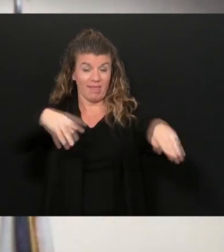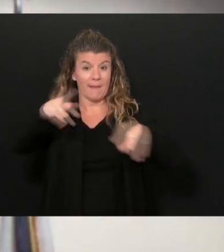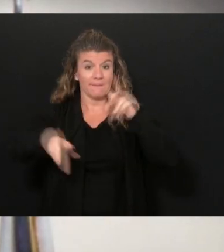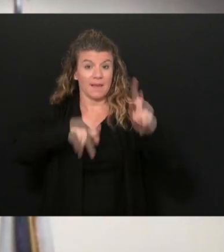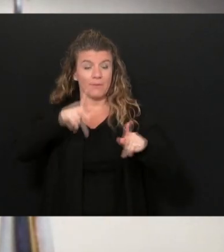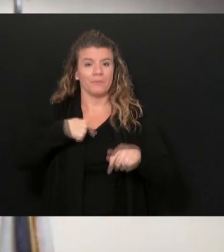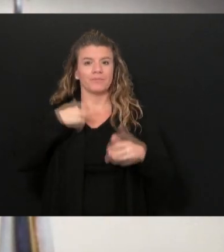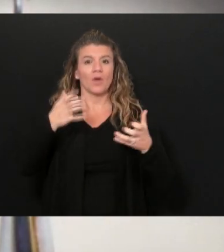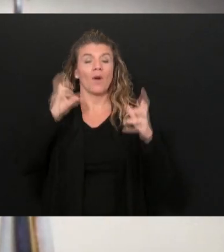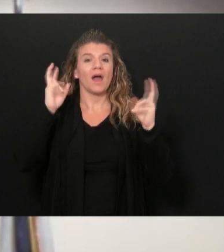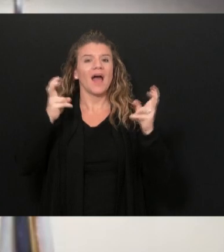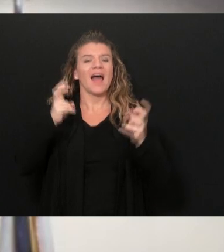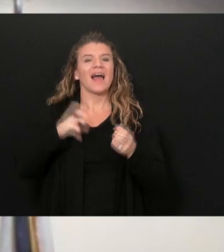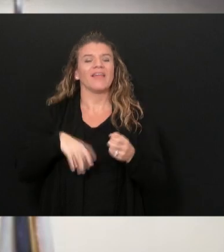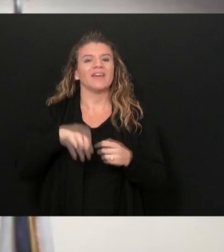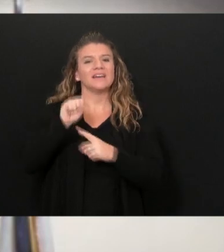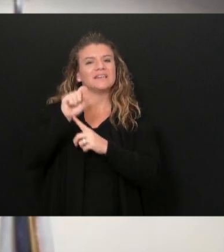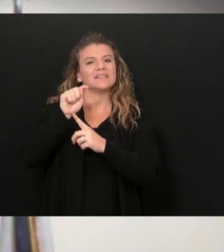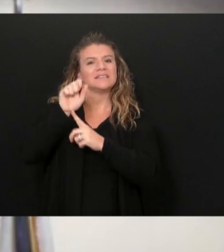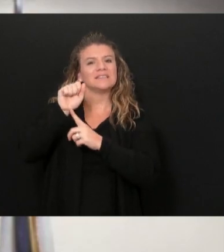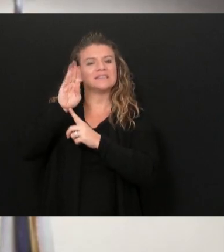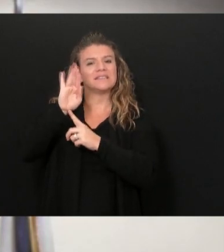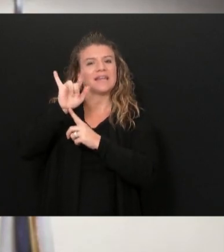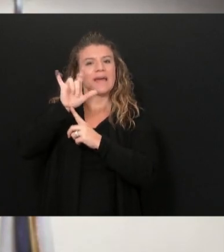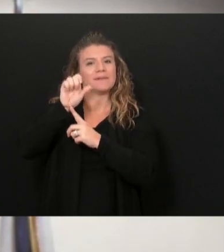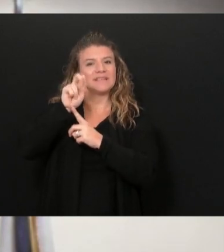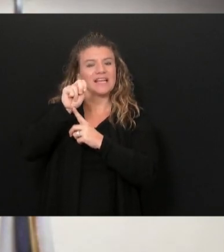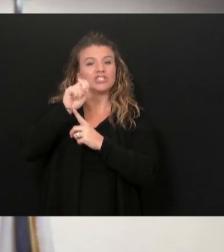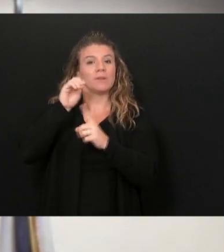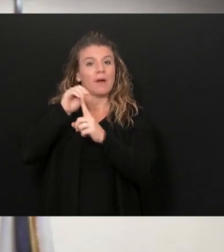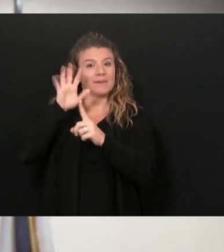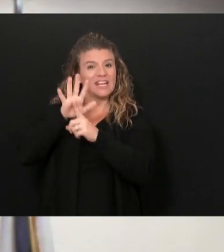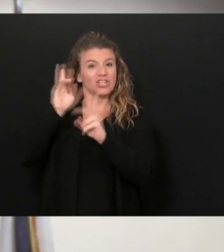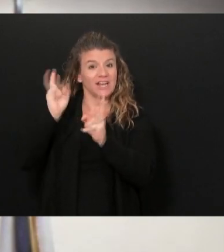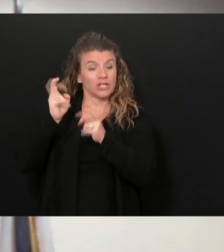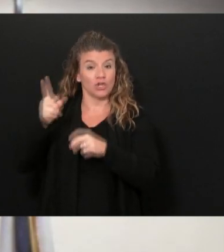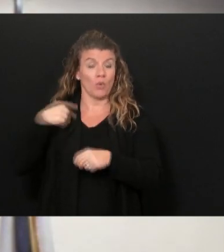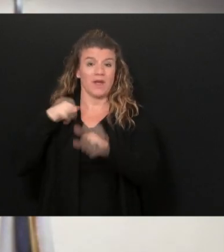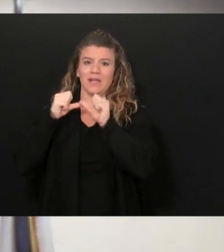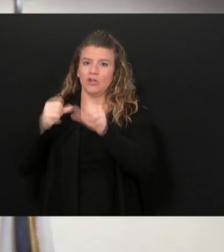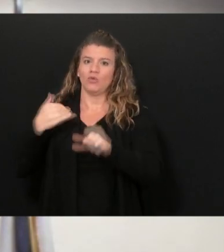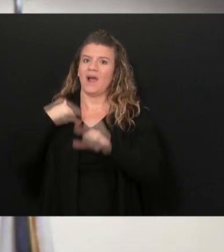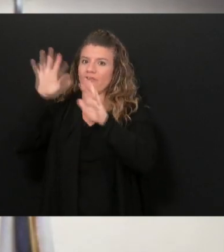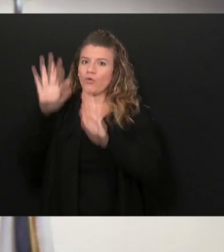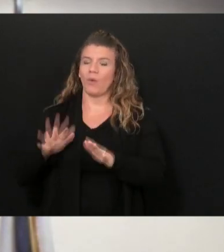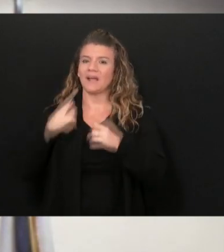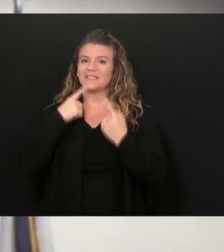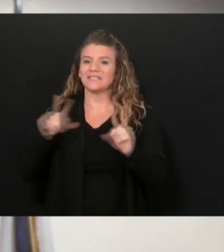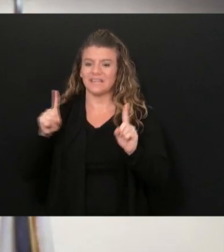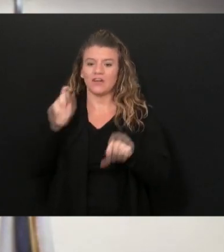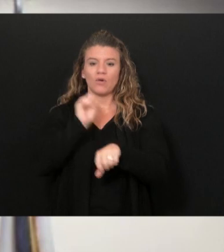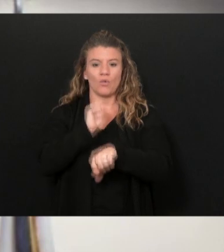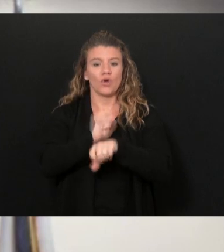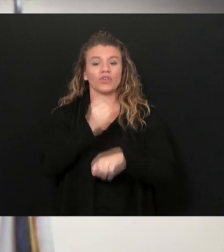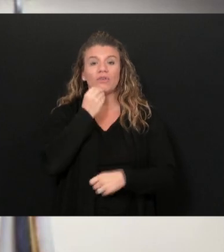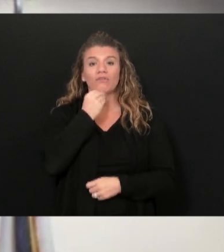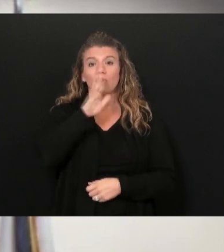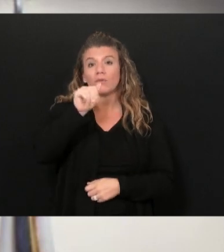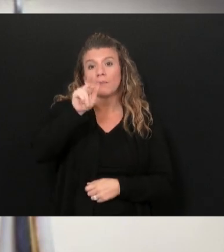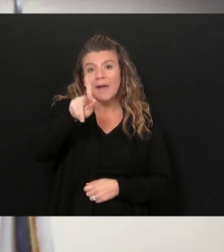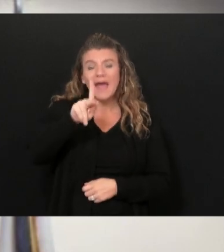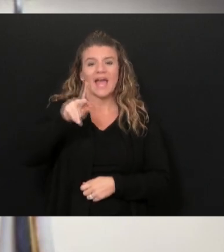the stabilization of population issues. We continue to have great success with the work of our food bank, our